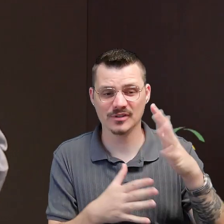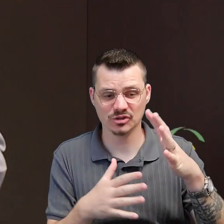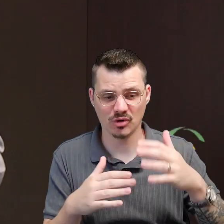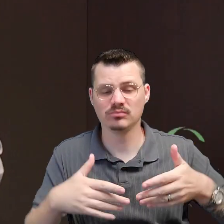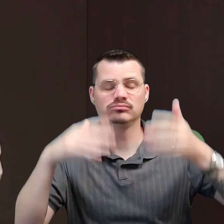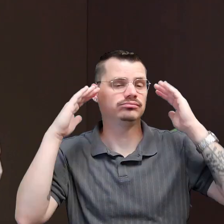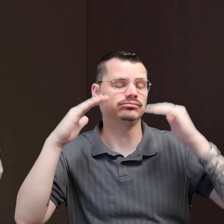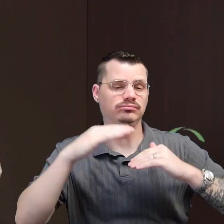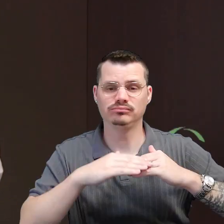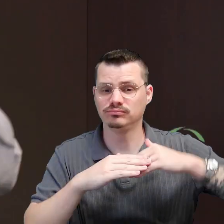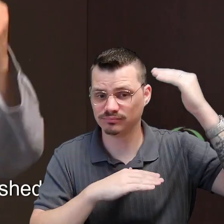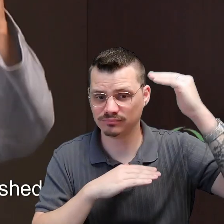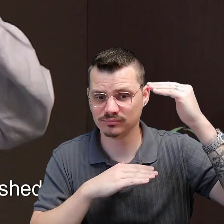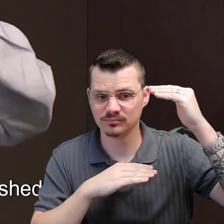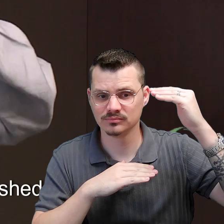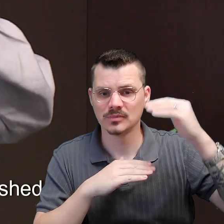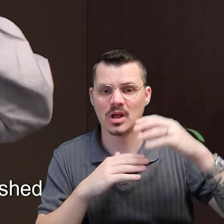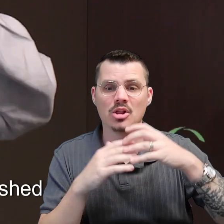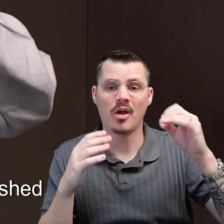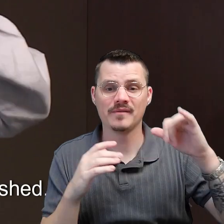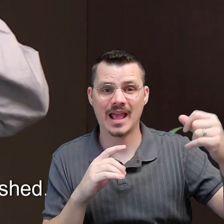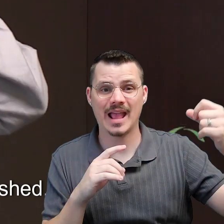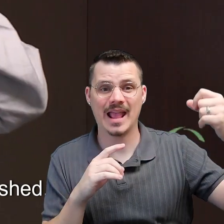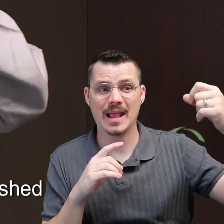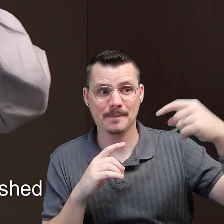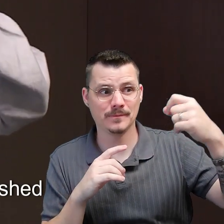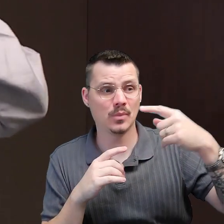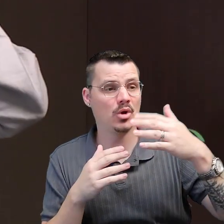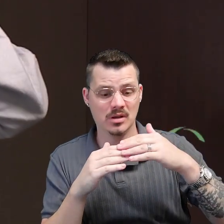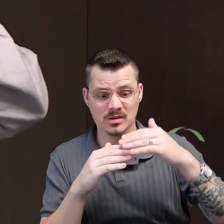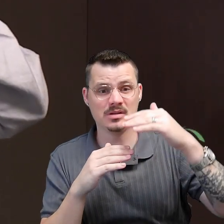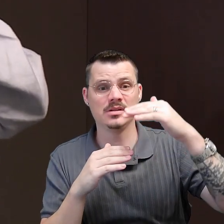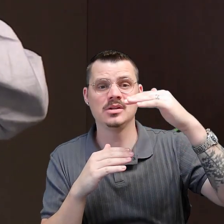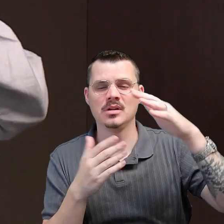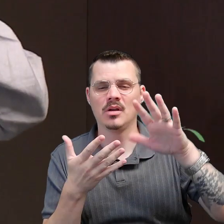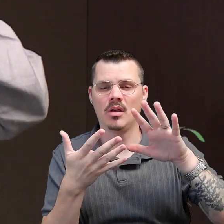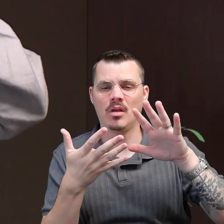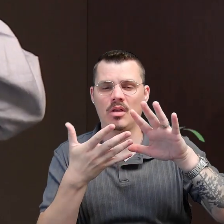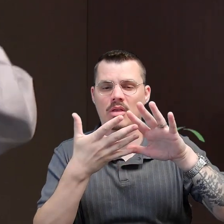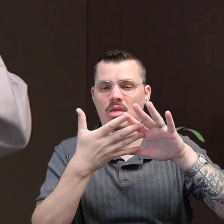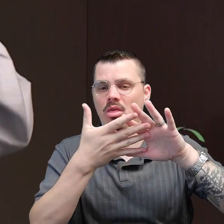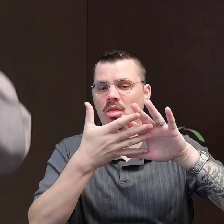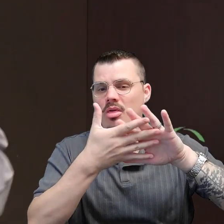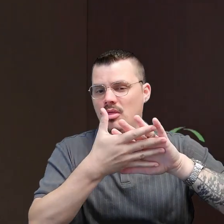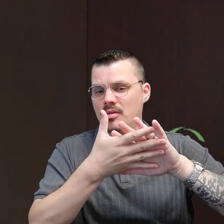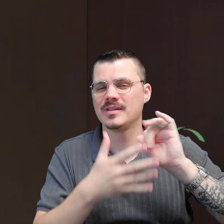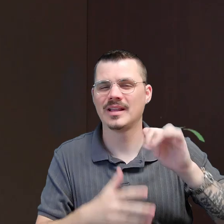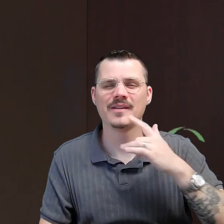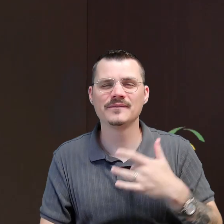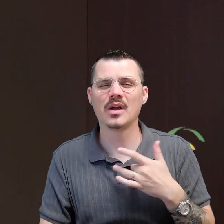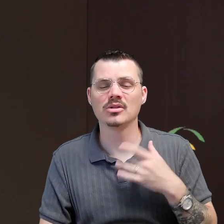overrun, a lot of that input starts to get mishmashed. And that is felt to be one